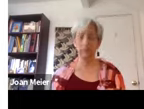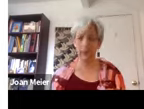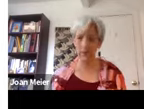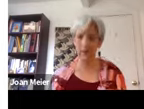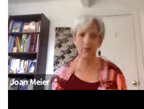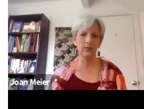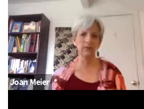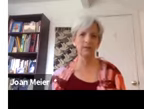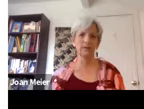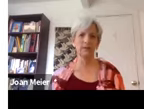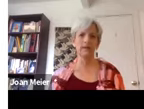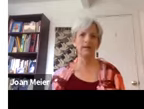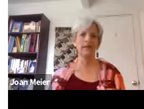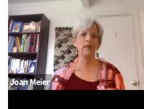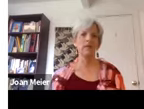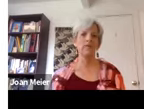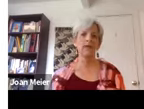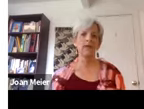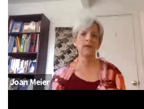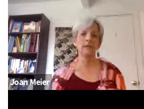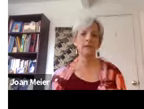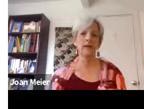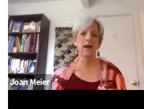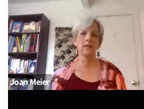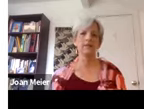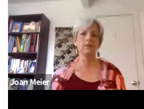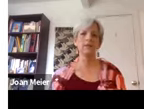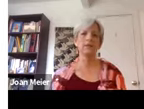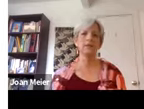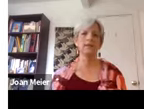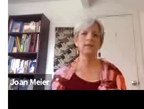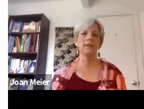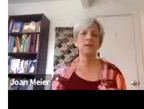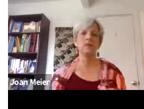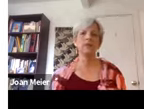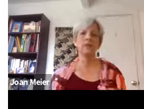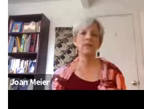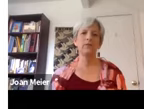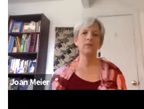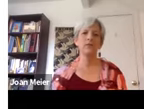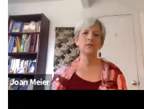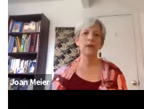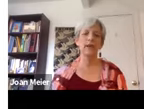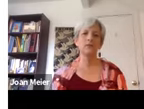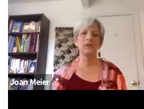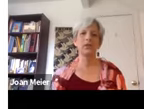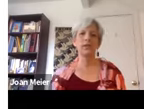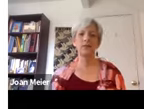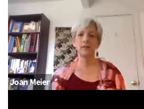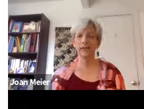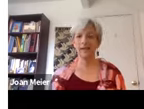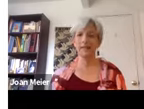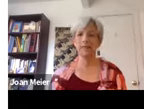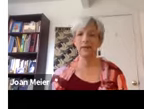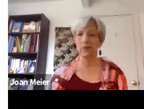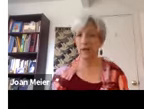were very powerful in underlining that. We found that the mother's odds of losing custody were 3.5 times greater when a GAL